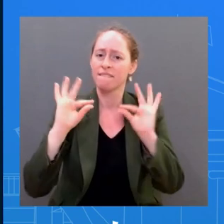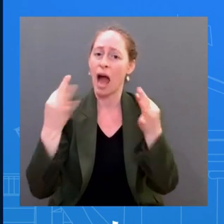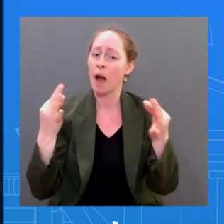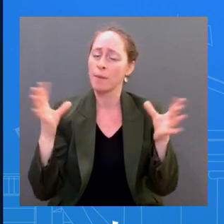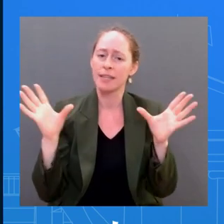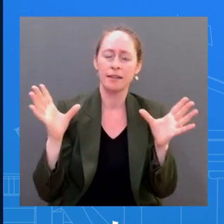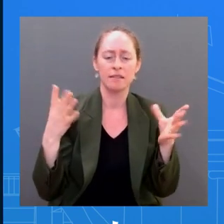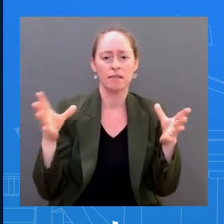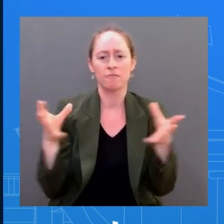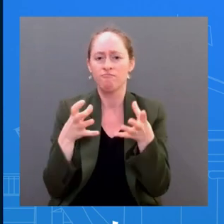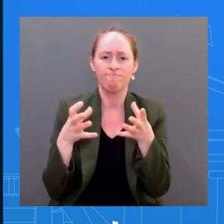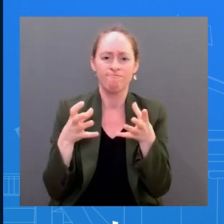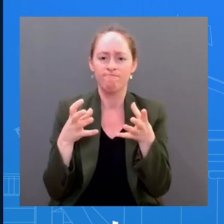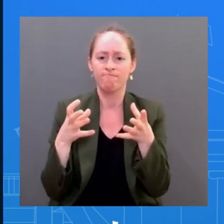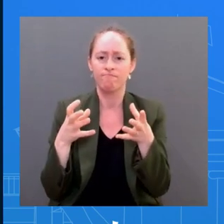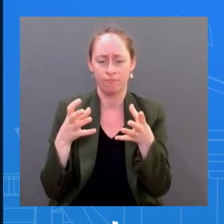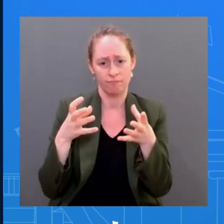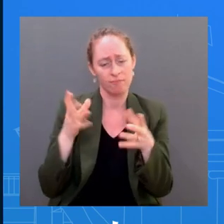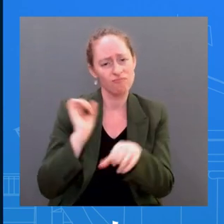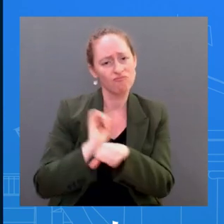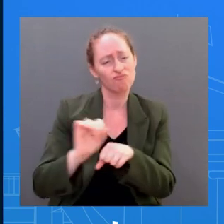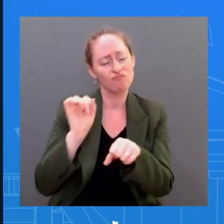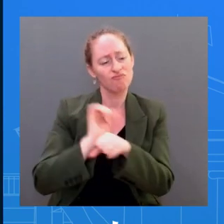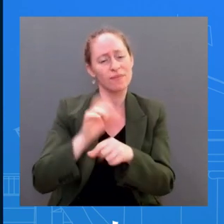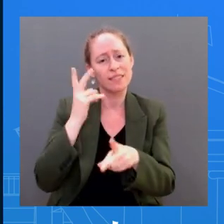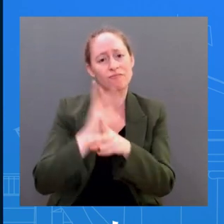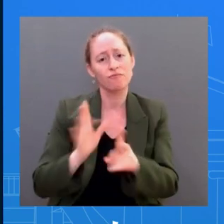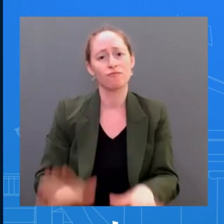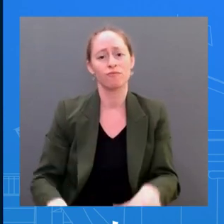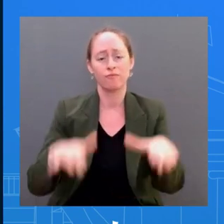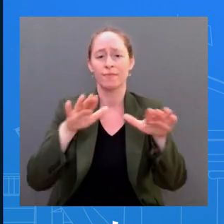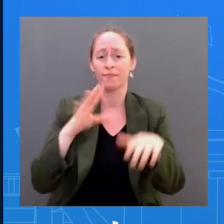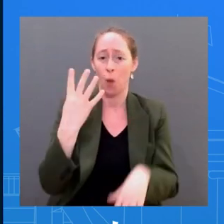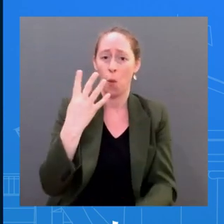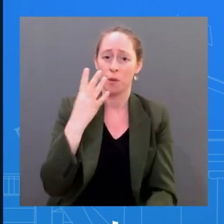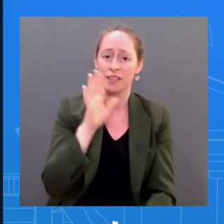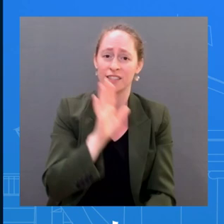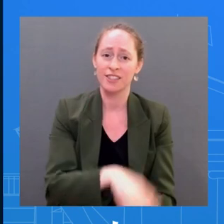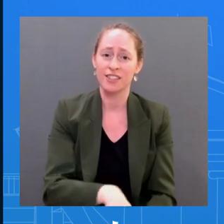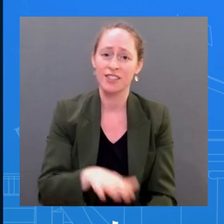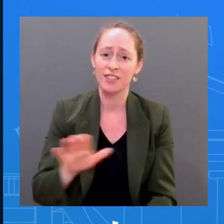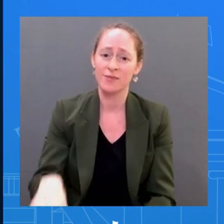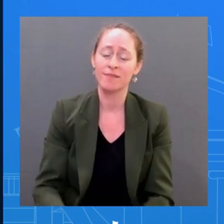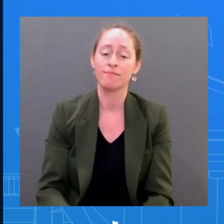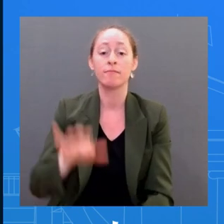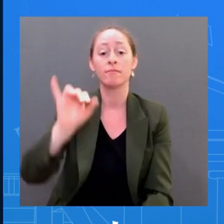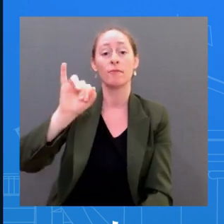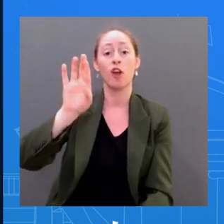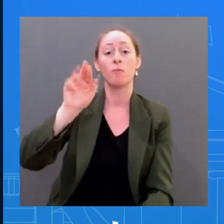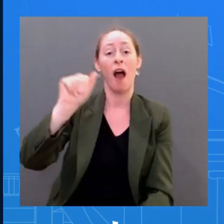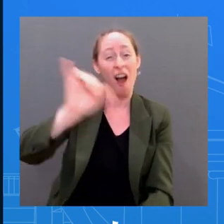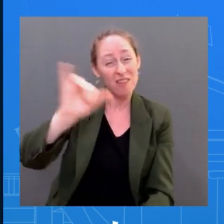Irma even worked every summer when school was out. The money she had made two summers ago